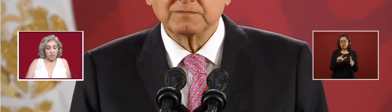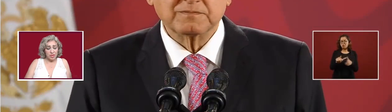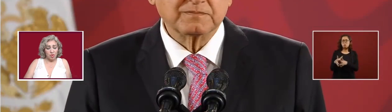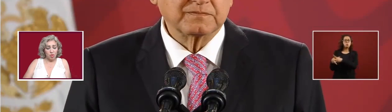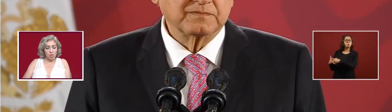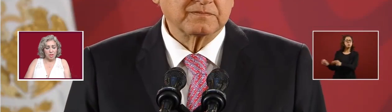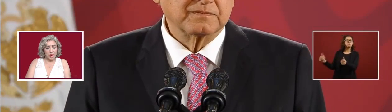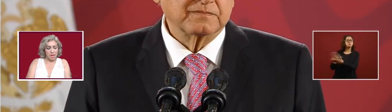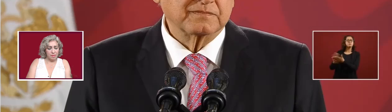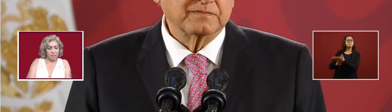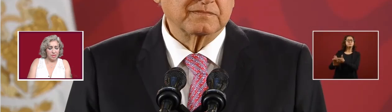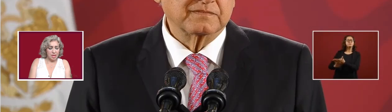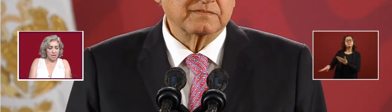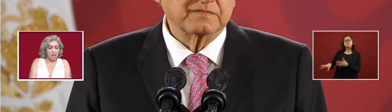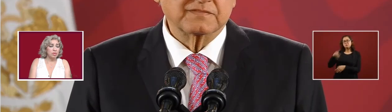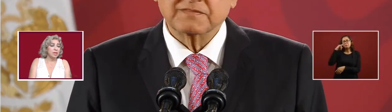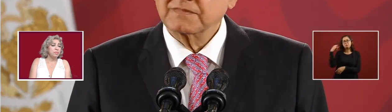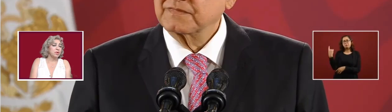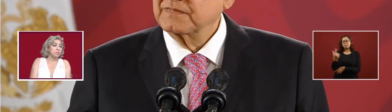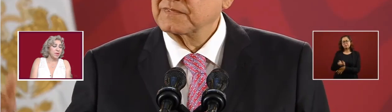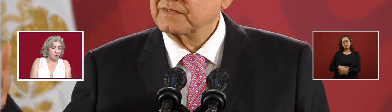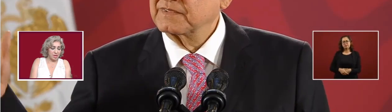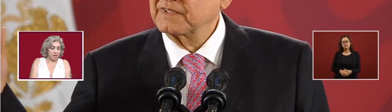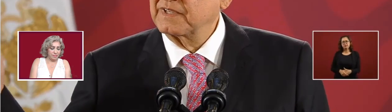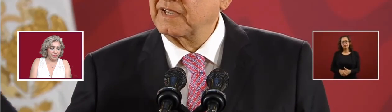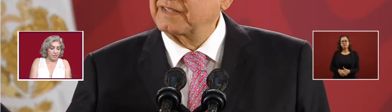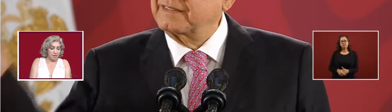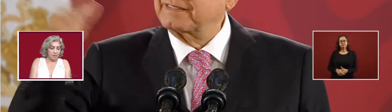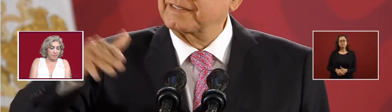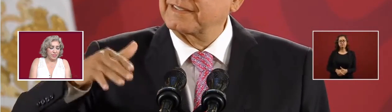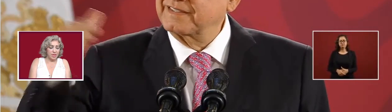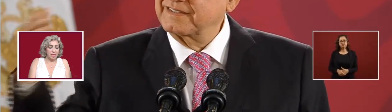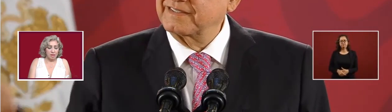during the whole, neoliberal period.